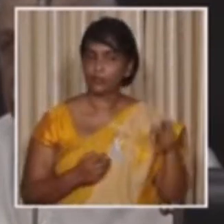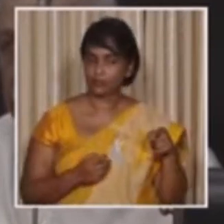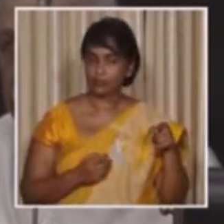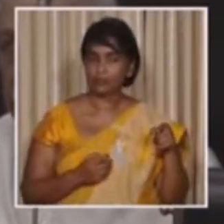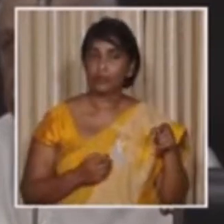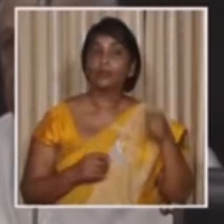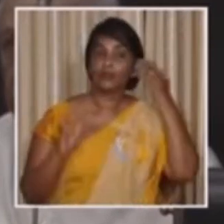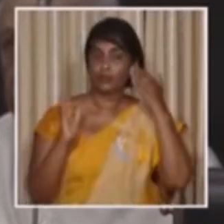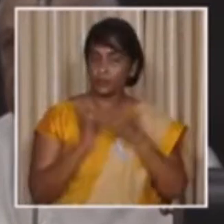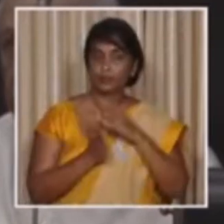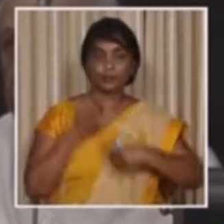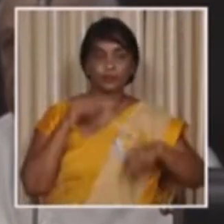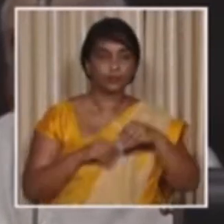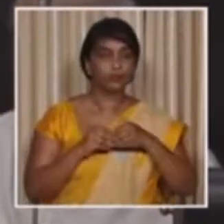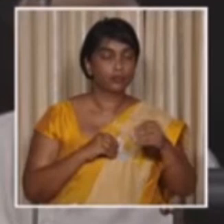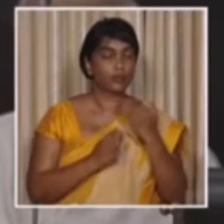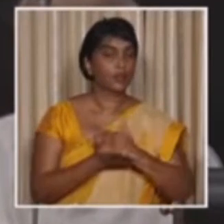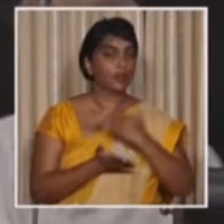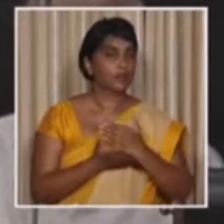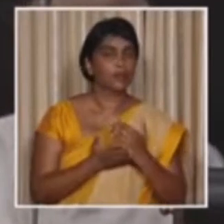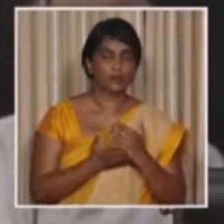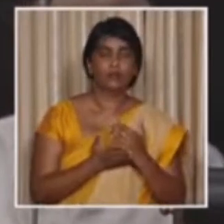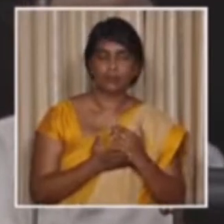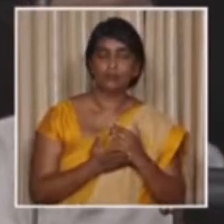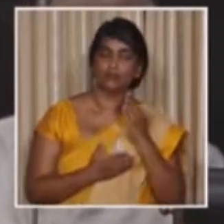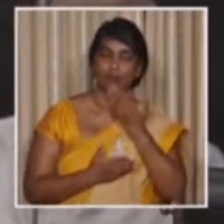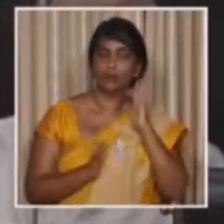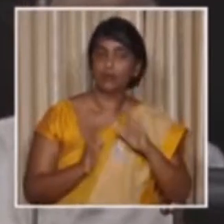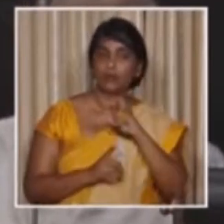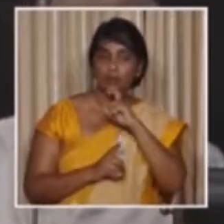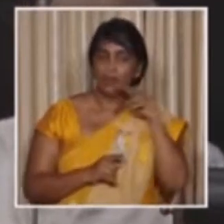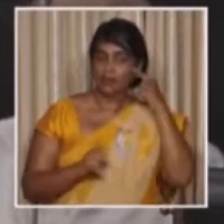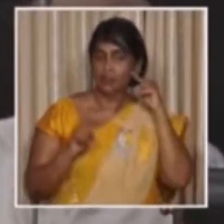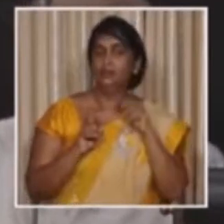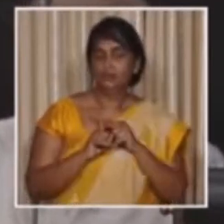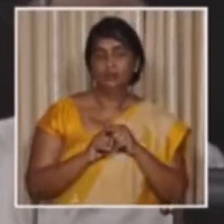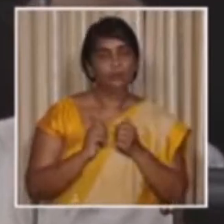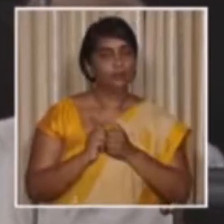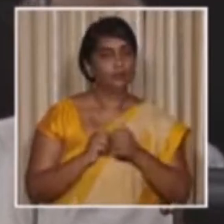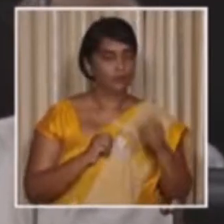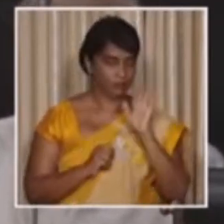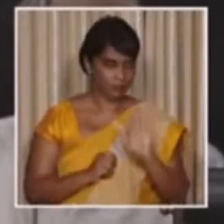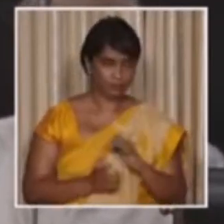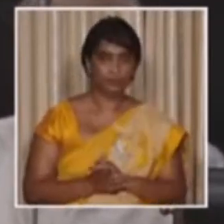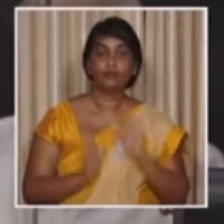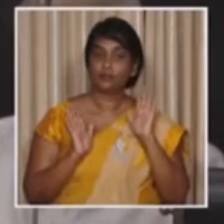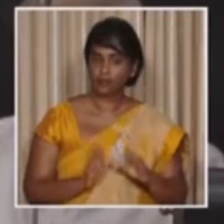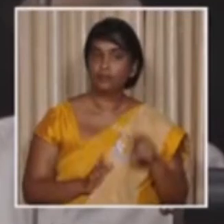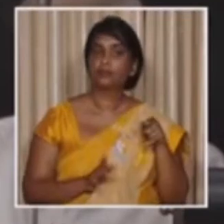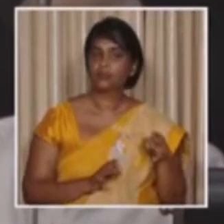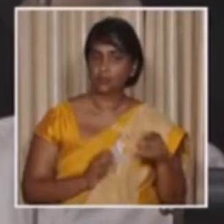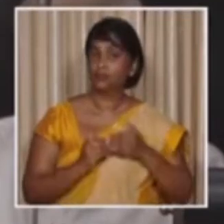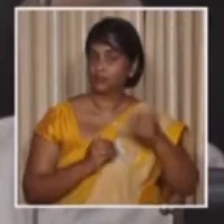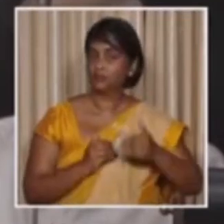hold elections. And this court is mindful of the same. But it cannot be postponed indefinitely. So there is provision